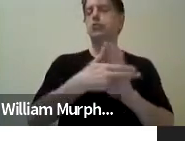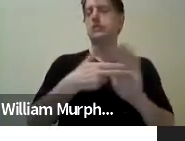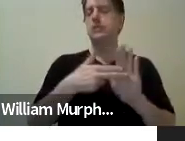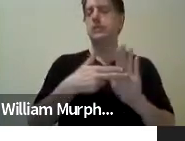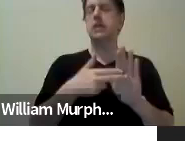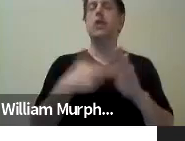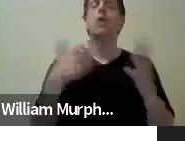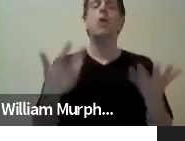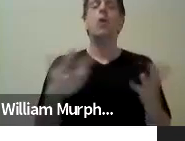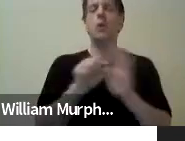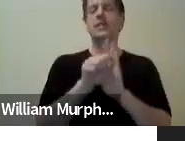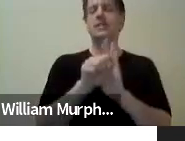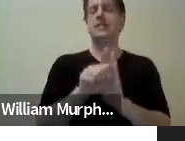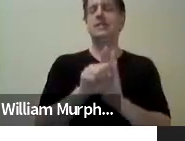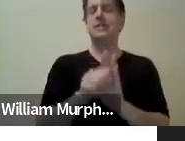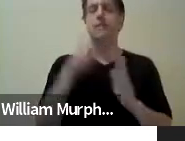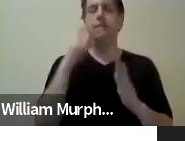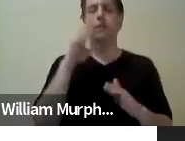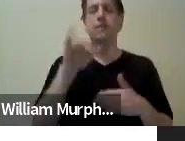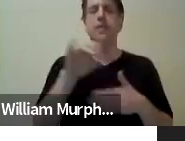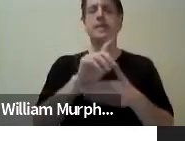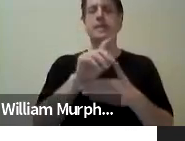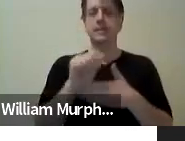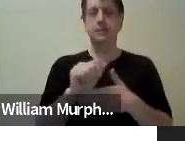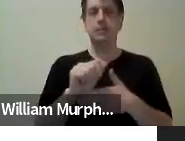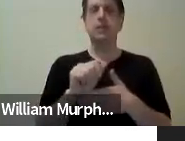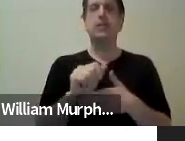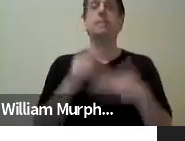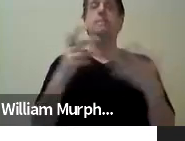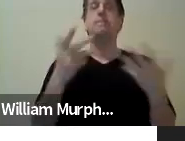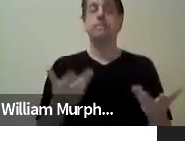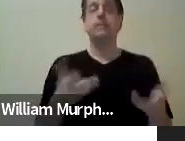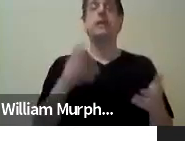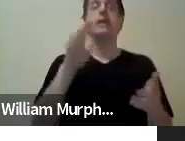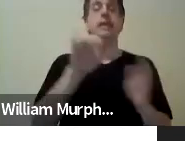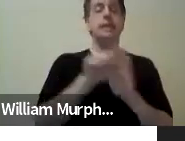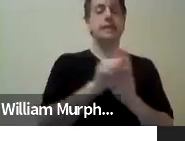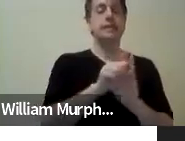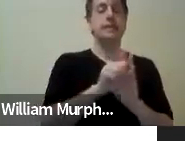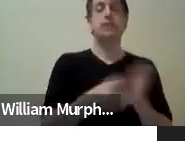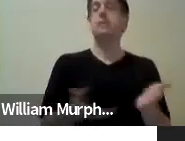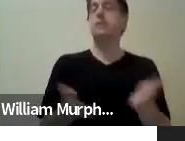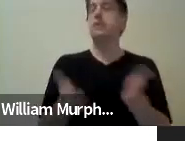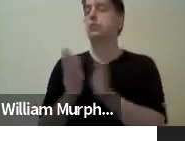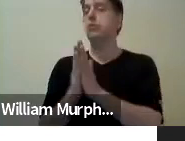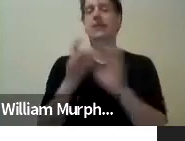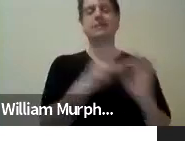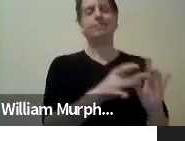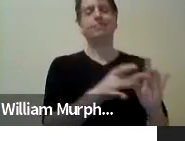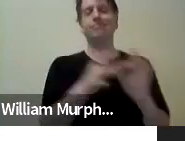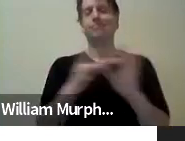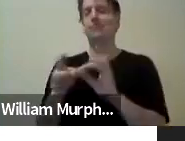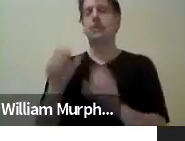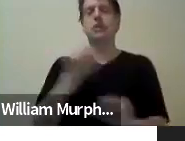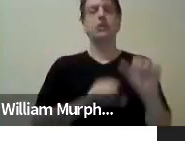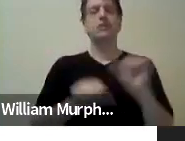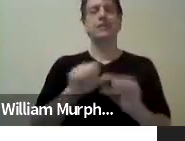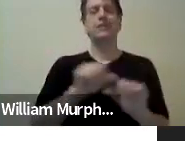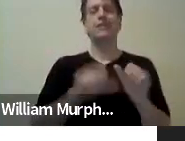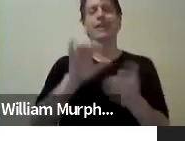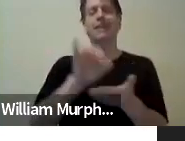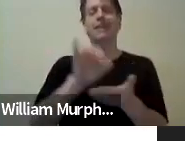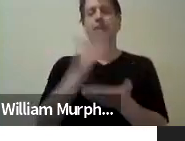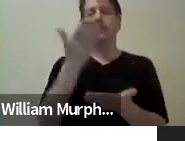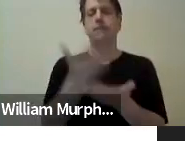that disability are, and then how the symptoms and the request relate to each other. And that's what the verification needs to